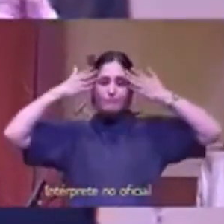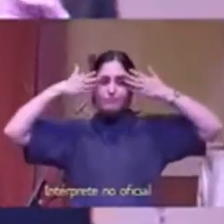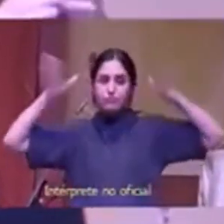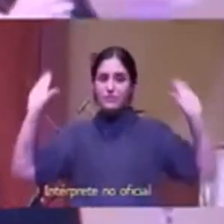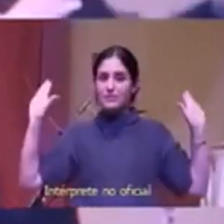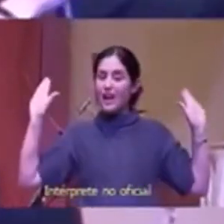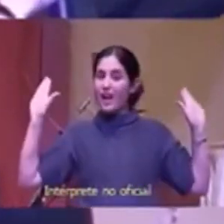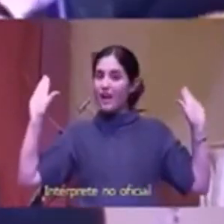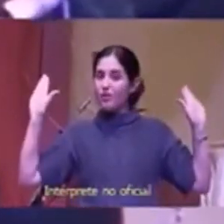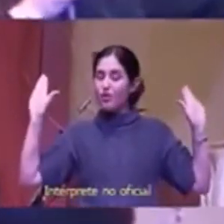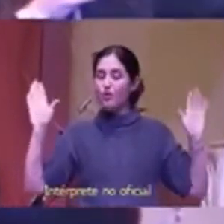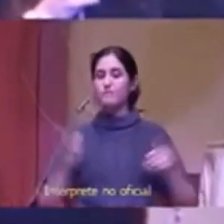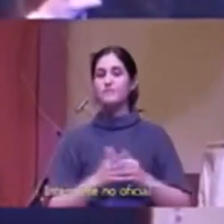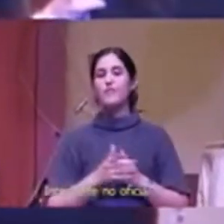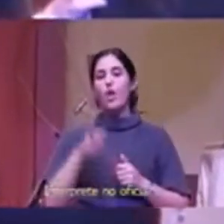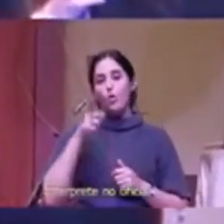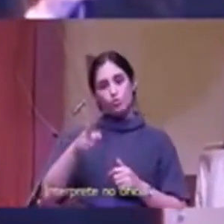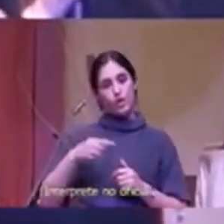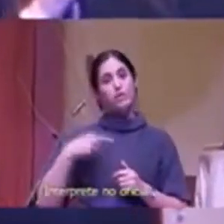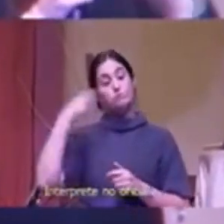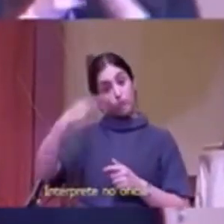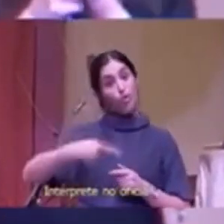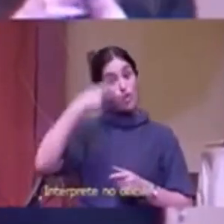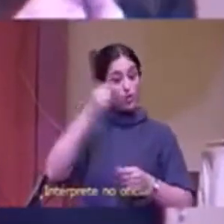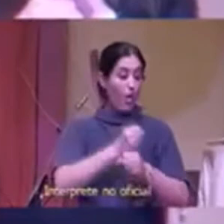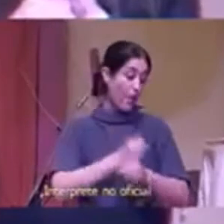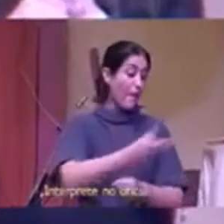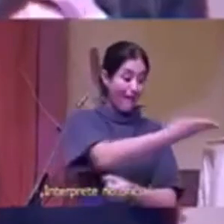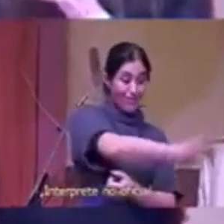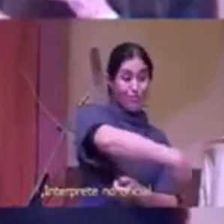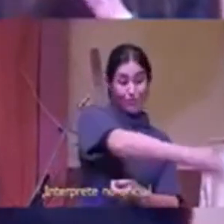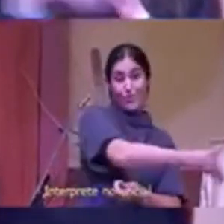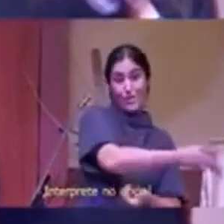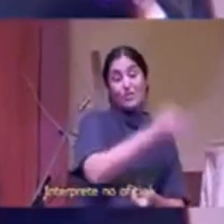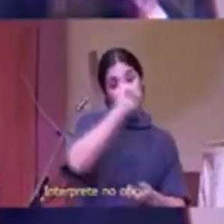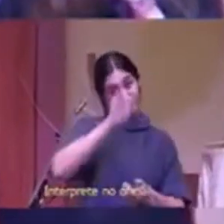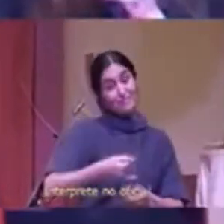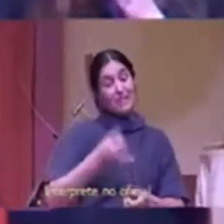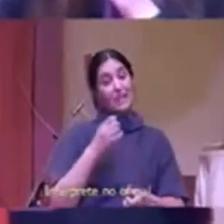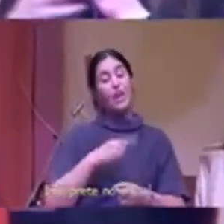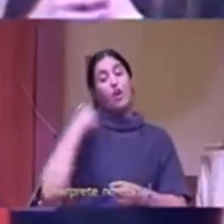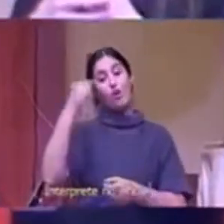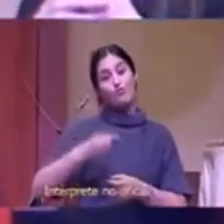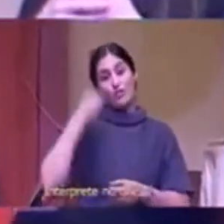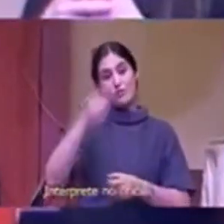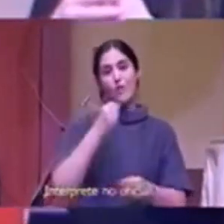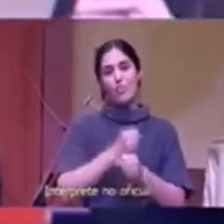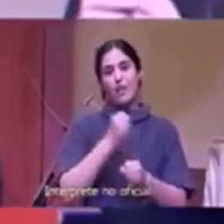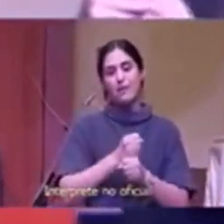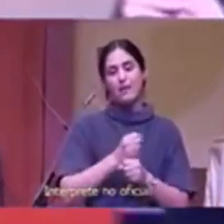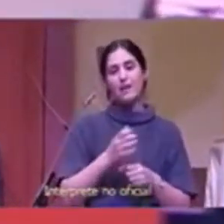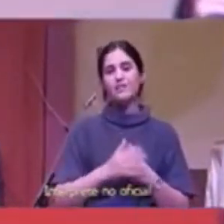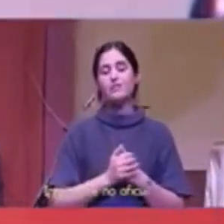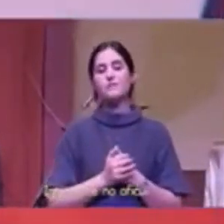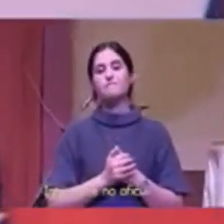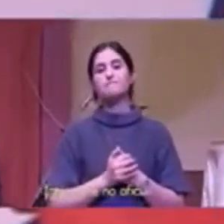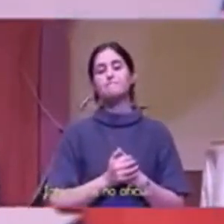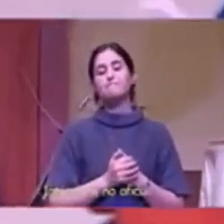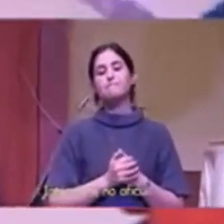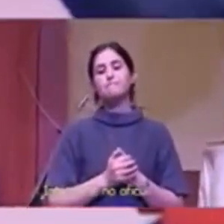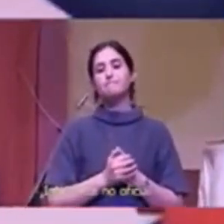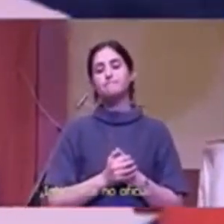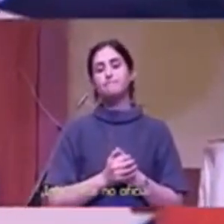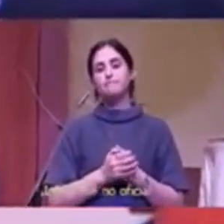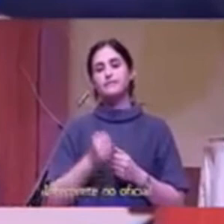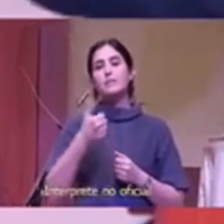stop with the poor. No dejen de trabajar con los pobres. But people like you. Pero gente como ustedes. Can reach people up